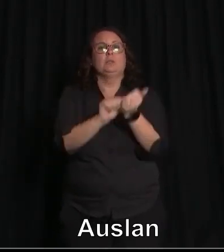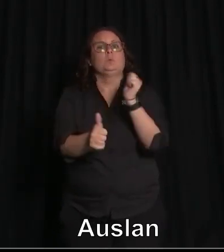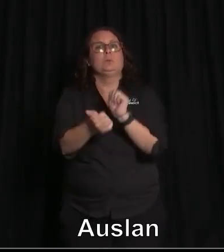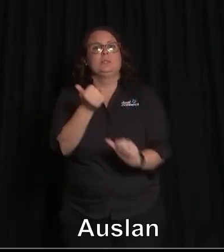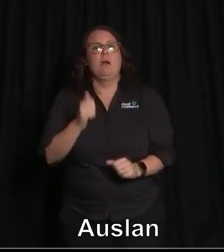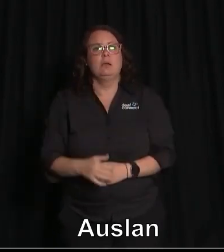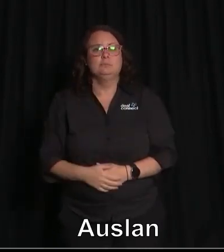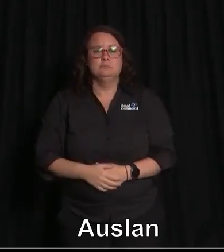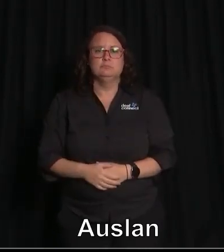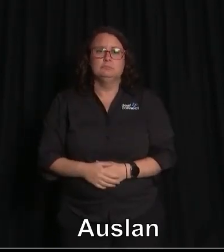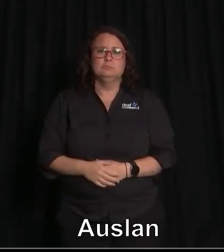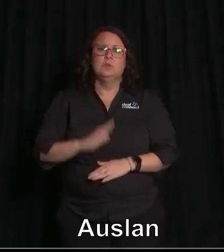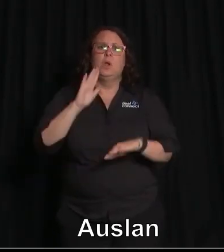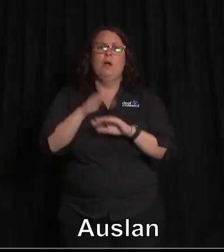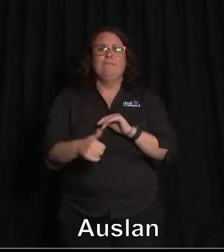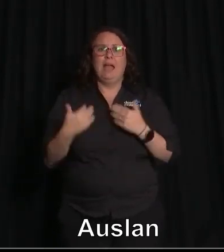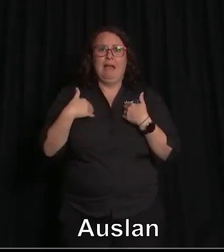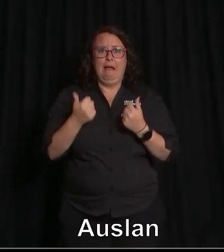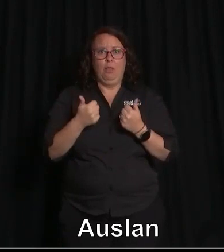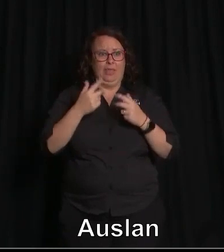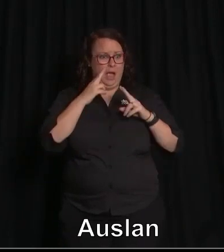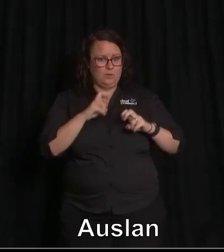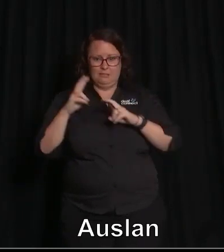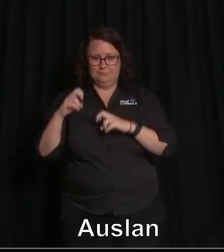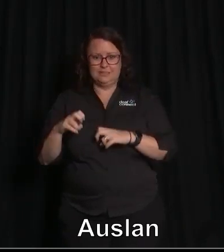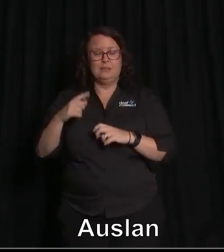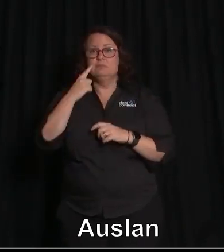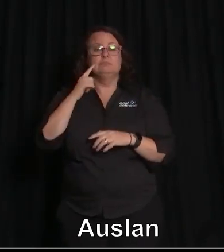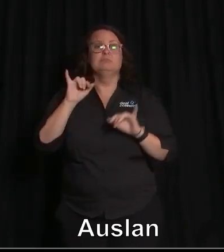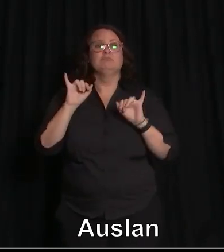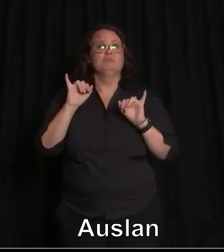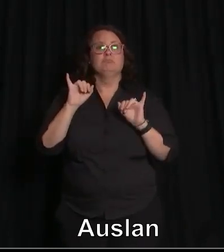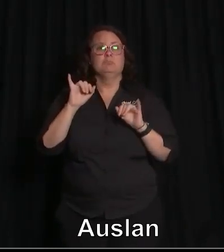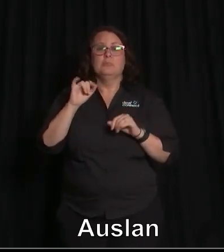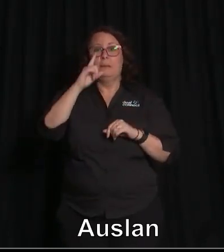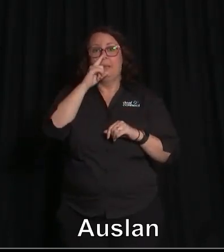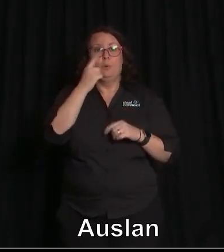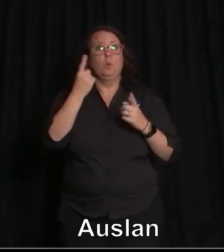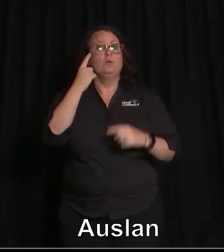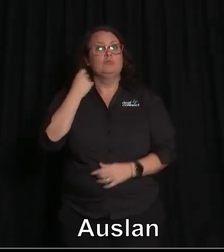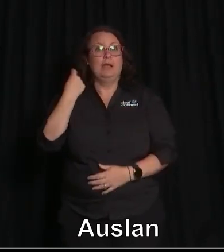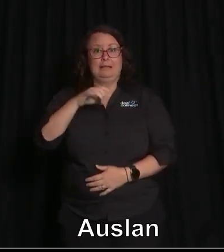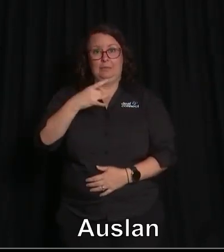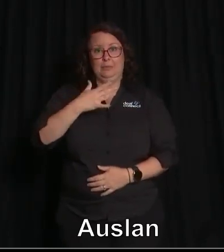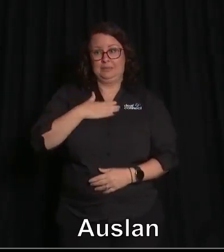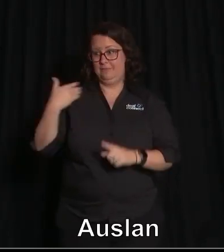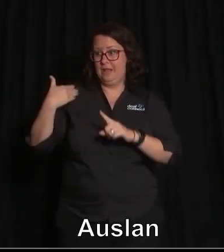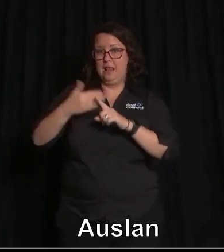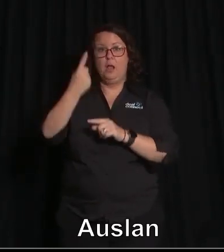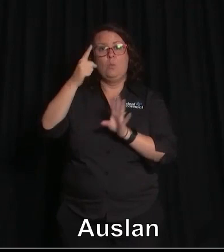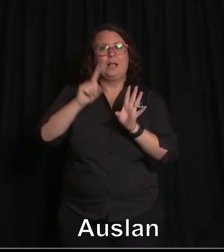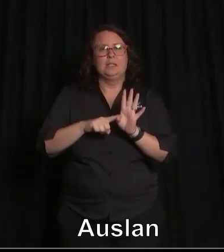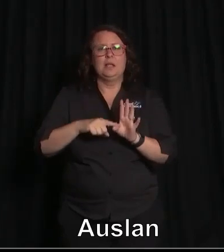on disparities in health outcomes is conducted, found that rates of suicide attempts in the last 12 months